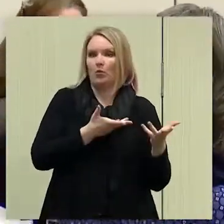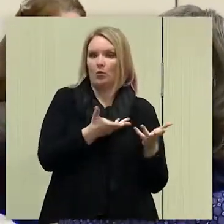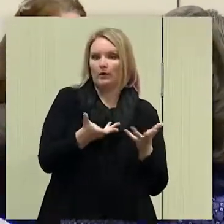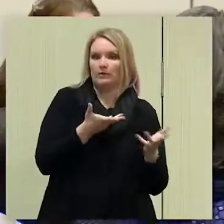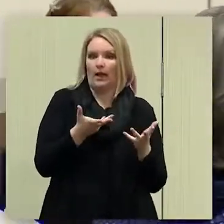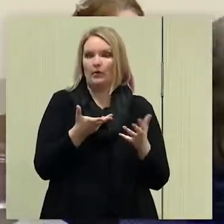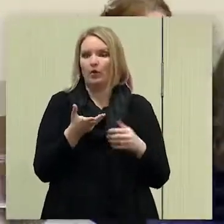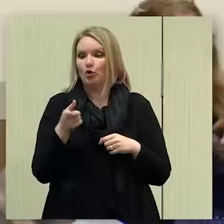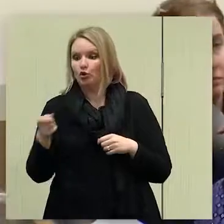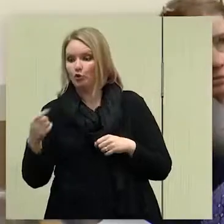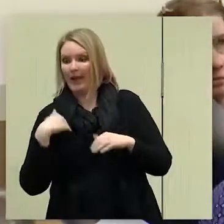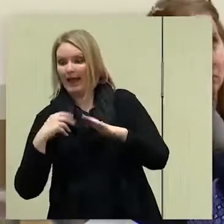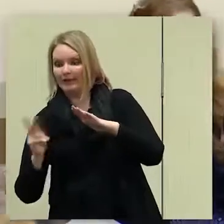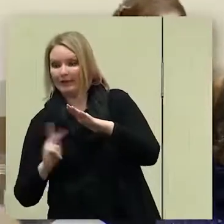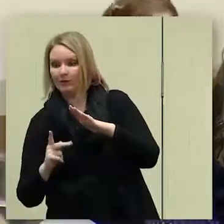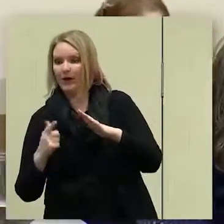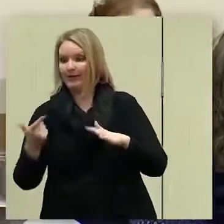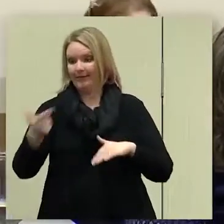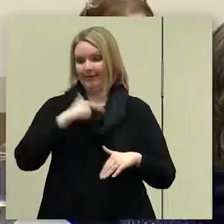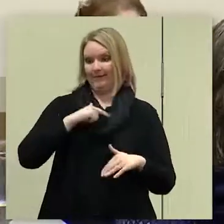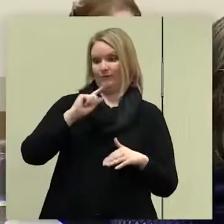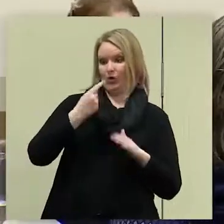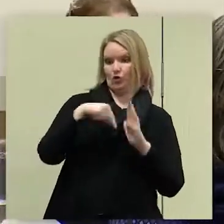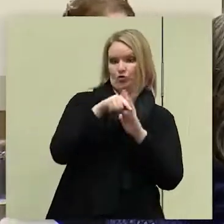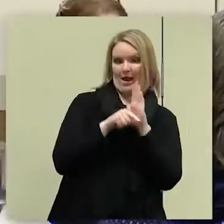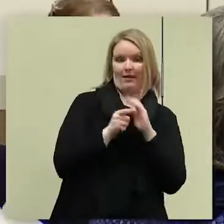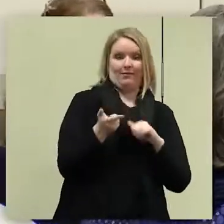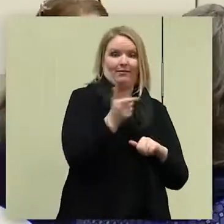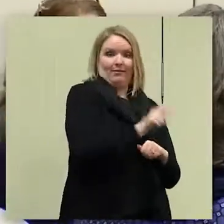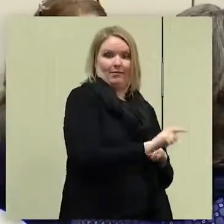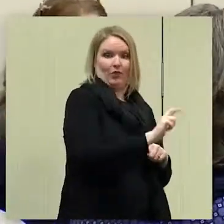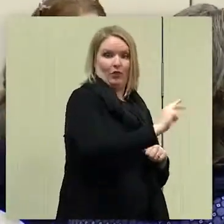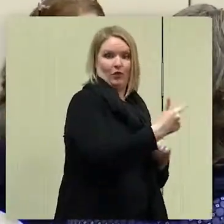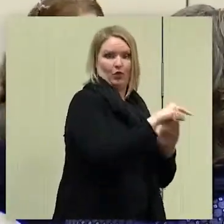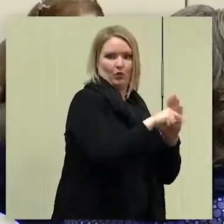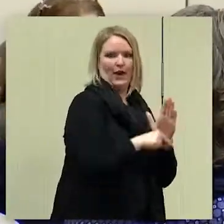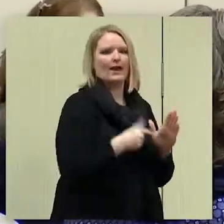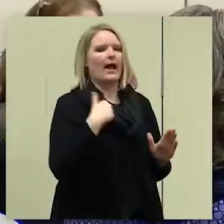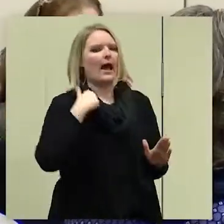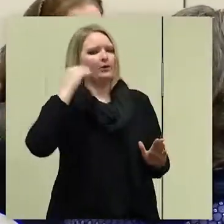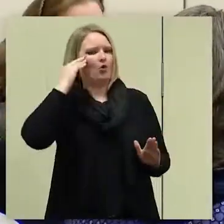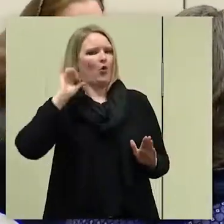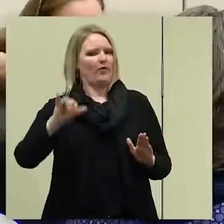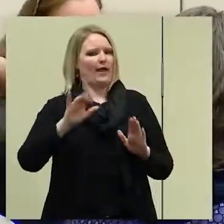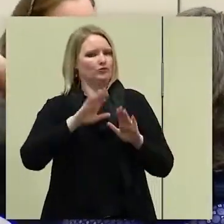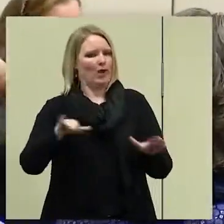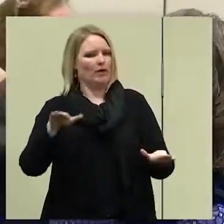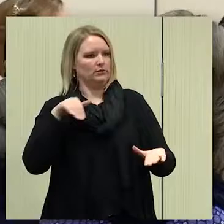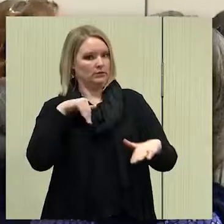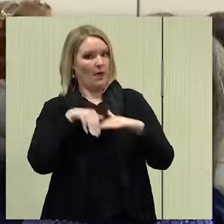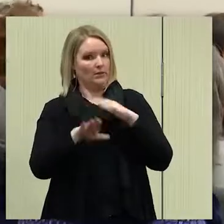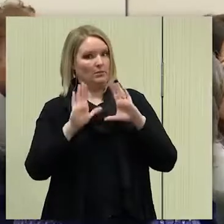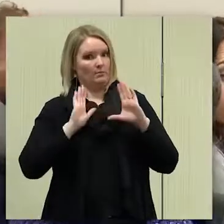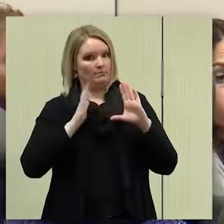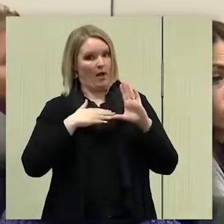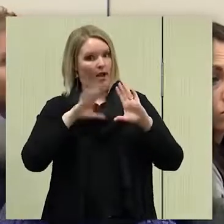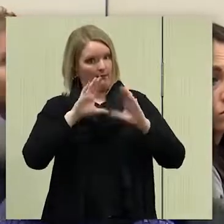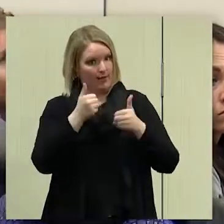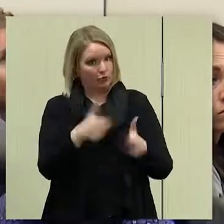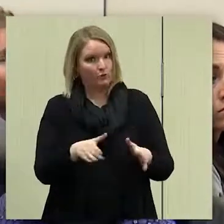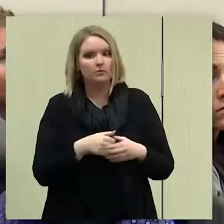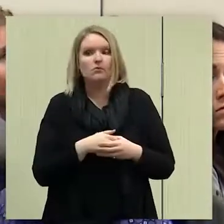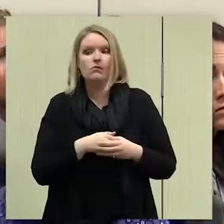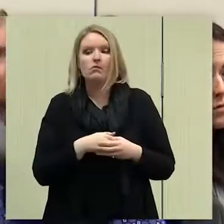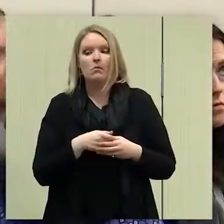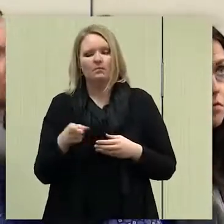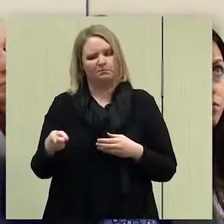had the kindergartner and you have Miss First or whatever, where you already know that child's coming into your classroom, and if he or she